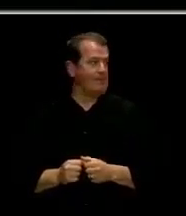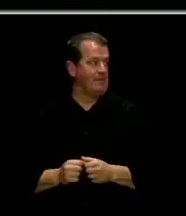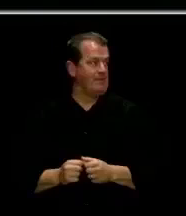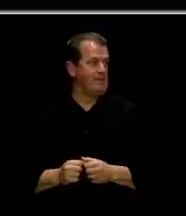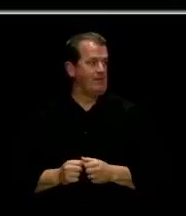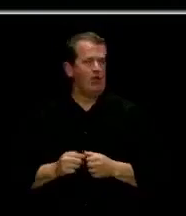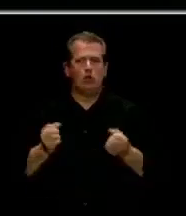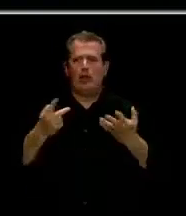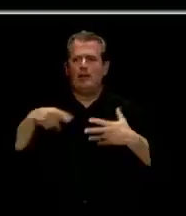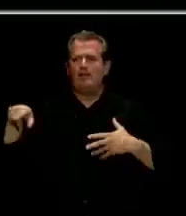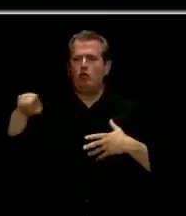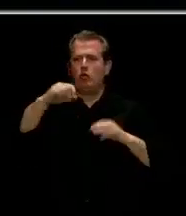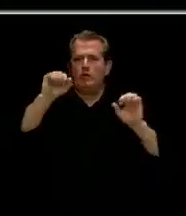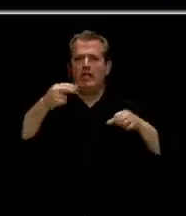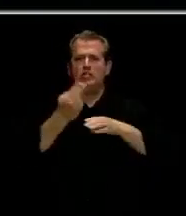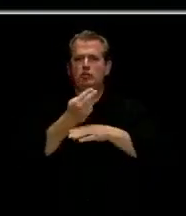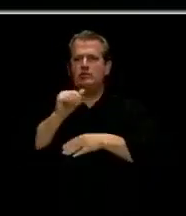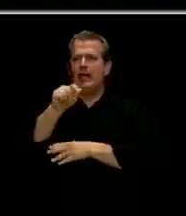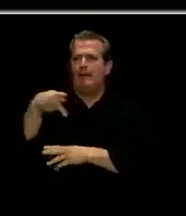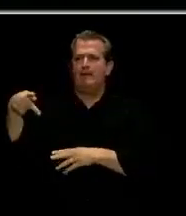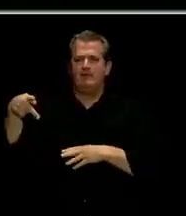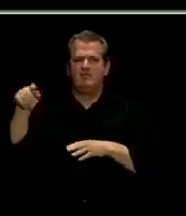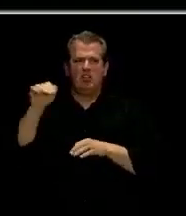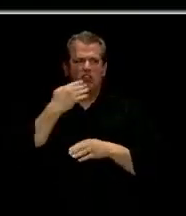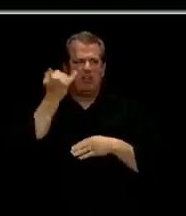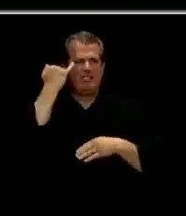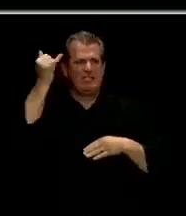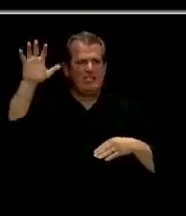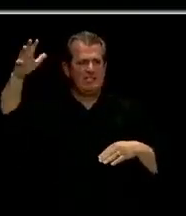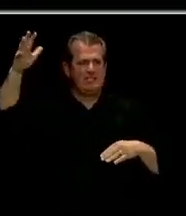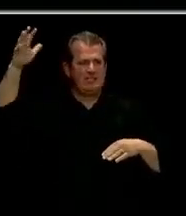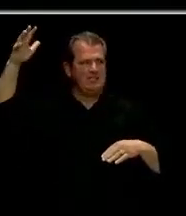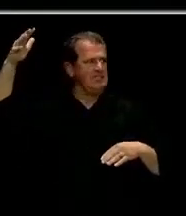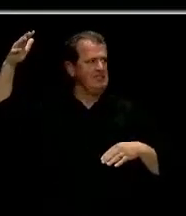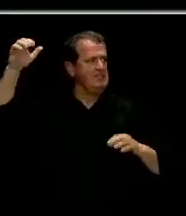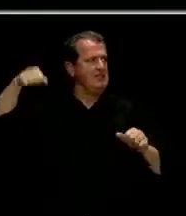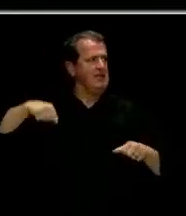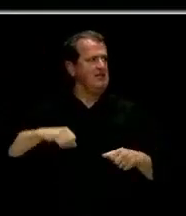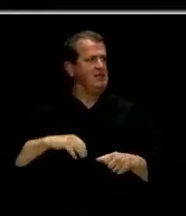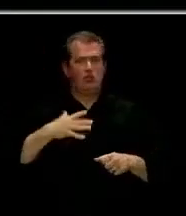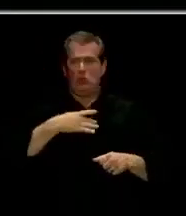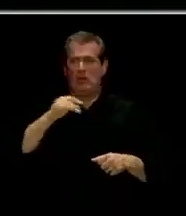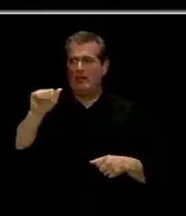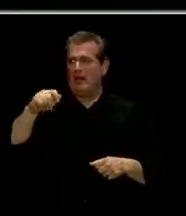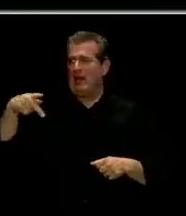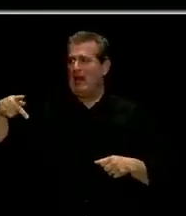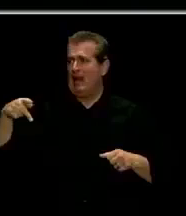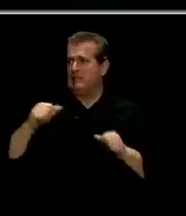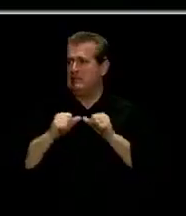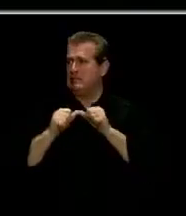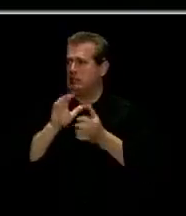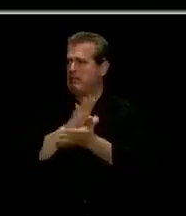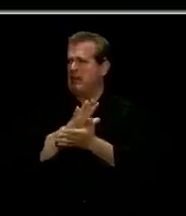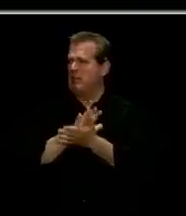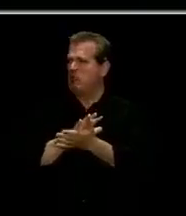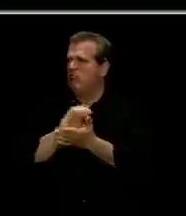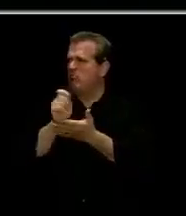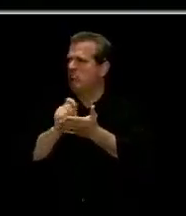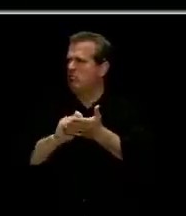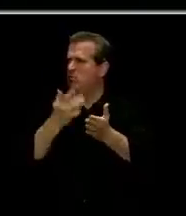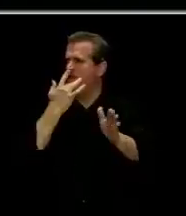So how many of you can use the app? Yeah? Do you like the app, or should we keep paper year after